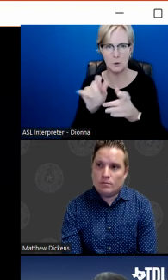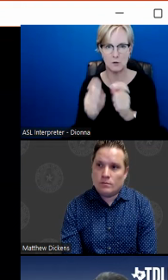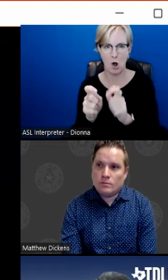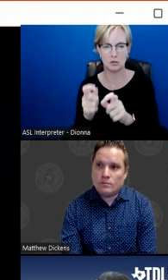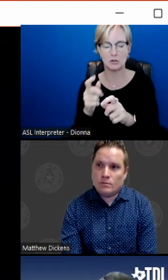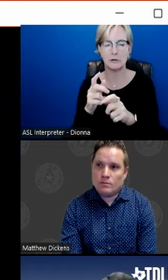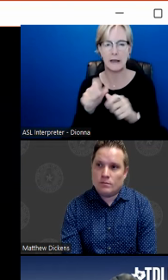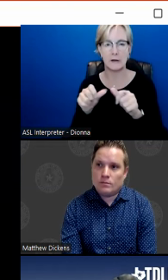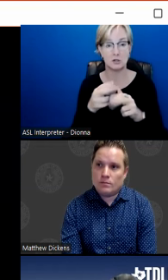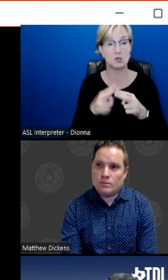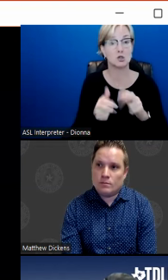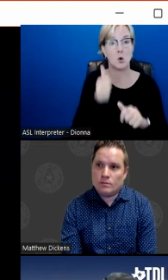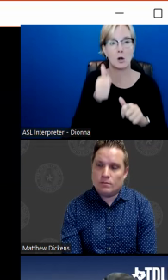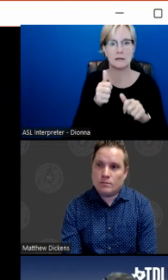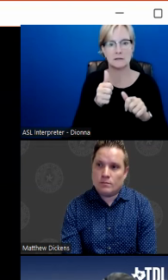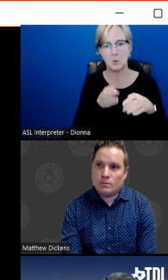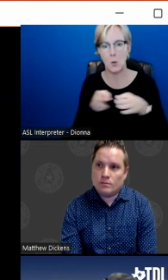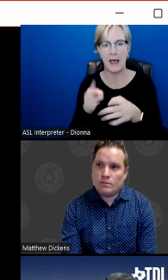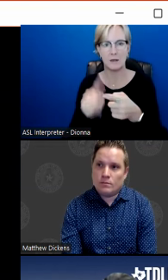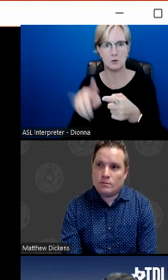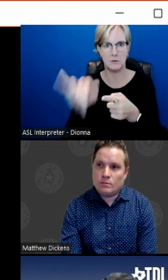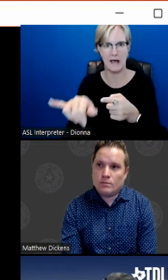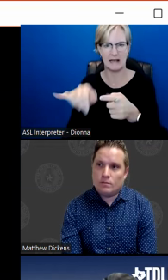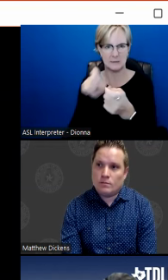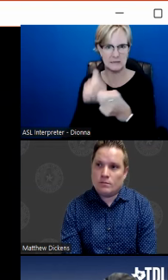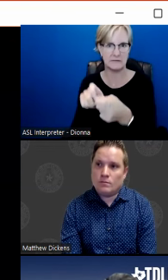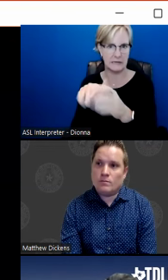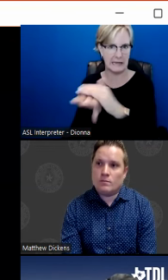shortest accessible route to that particular entrance.